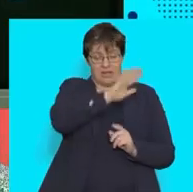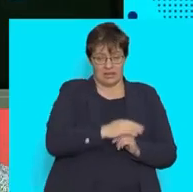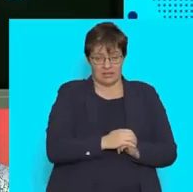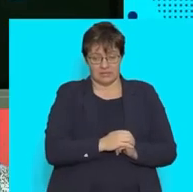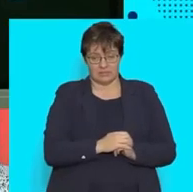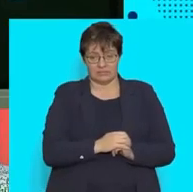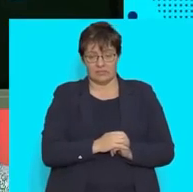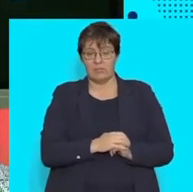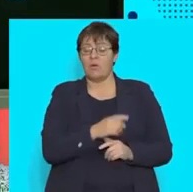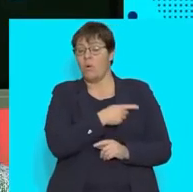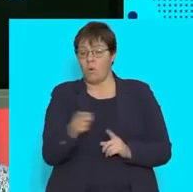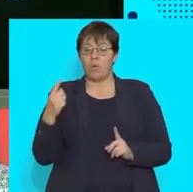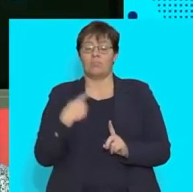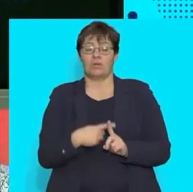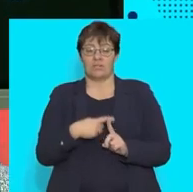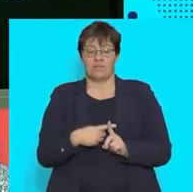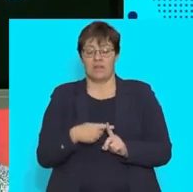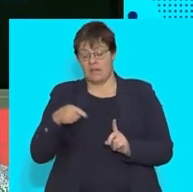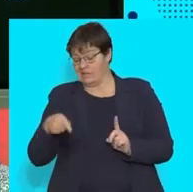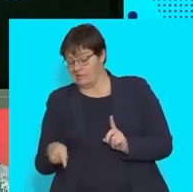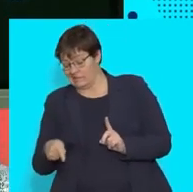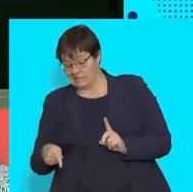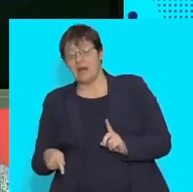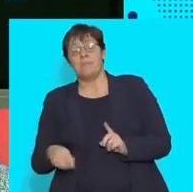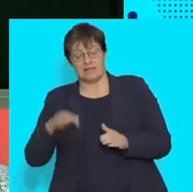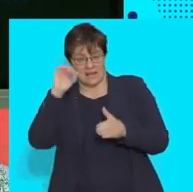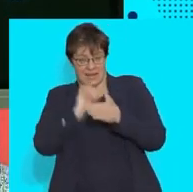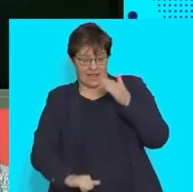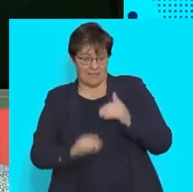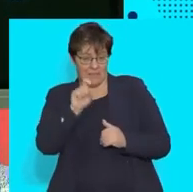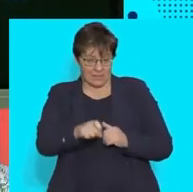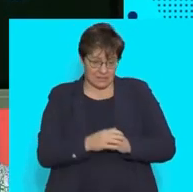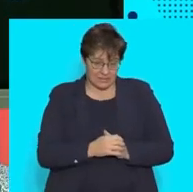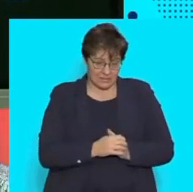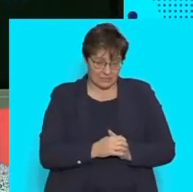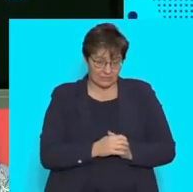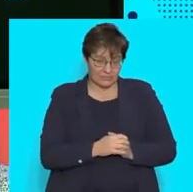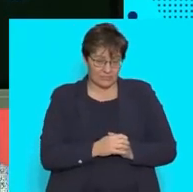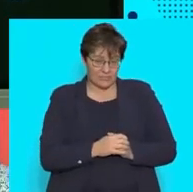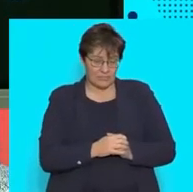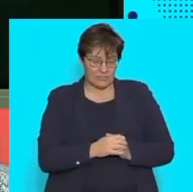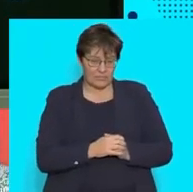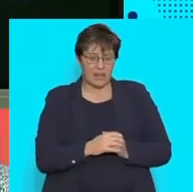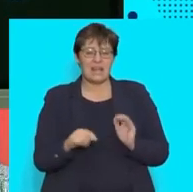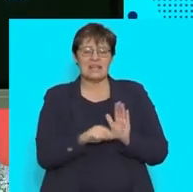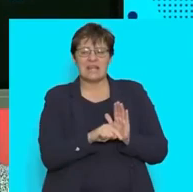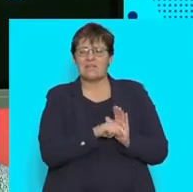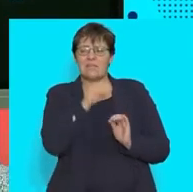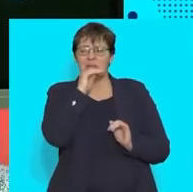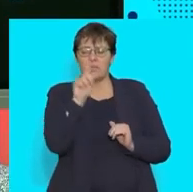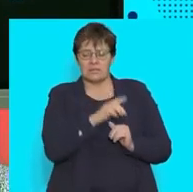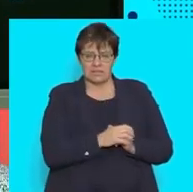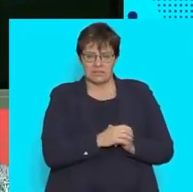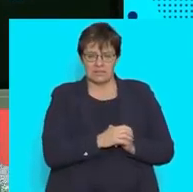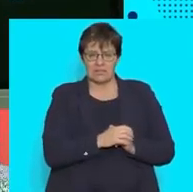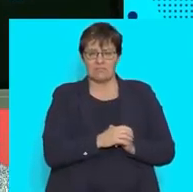Now remember, that's all positive. You've got to subtract the negative part of the triangle below. What does that negative mean? Well, we're